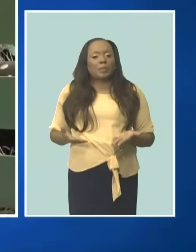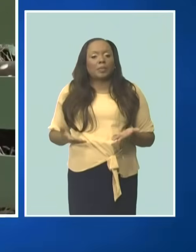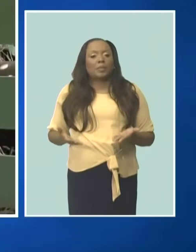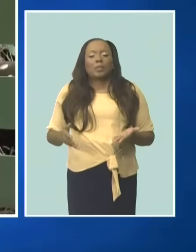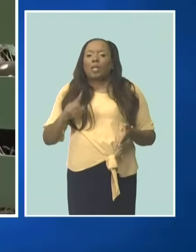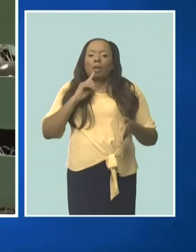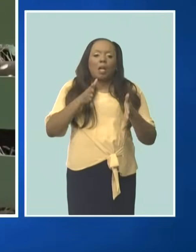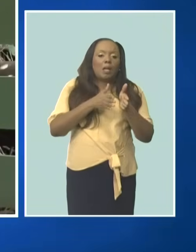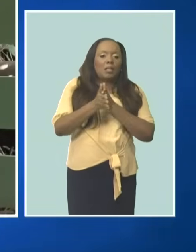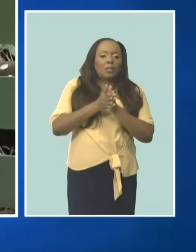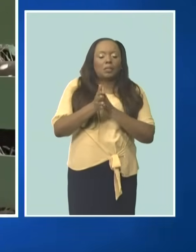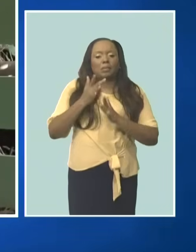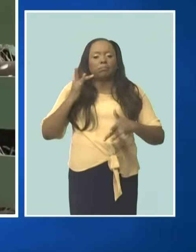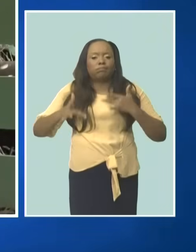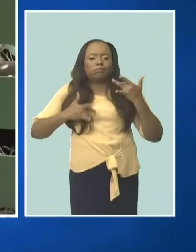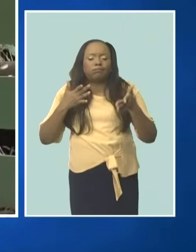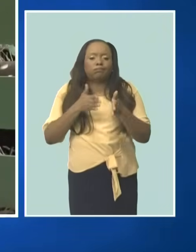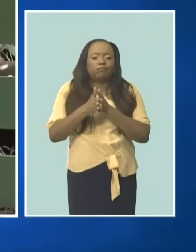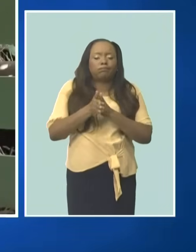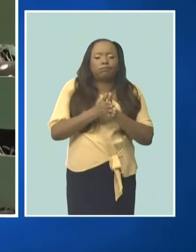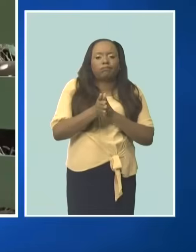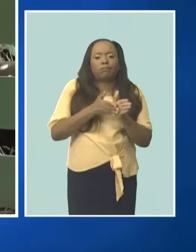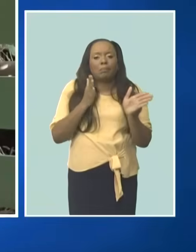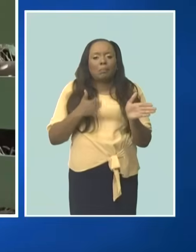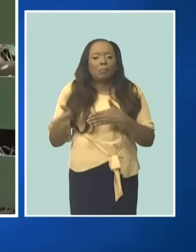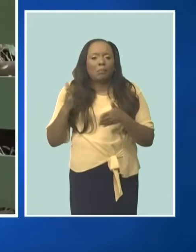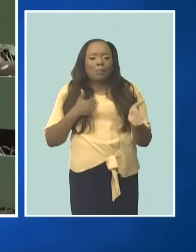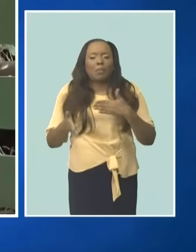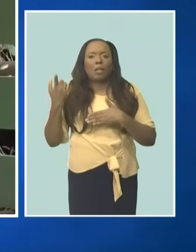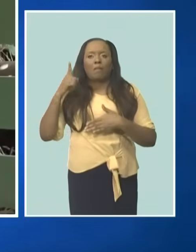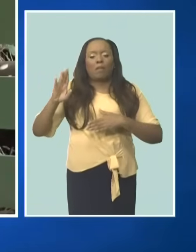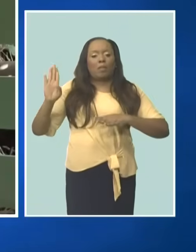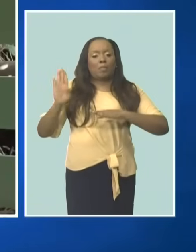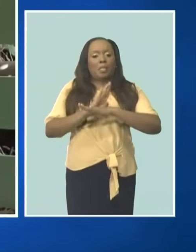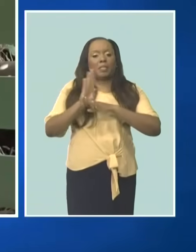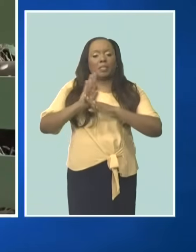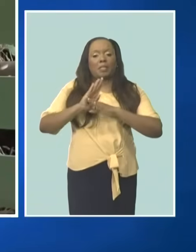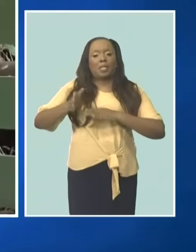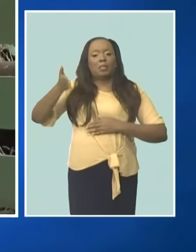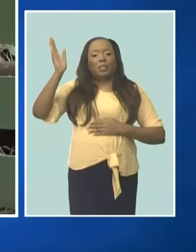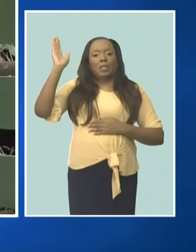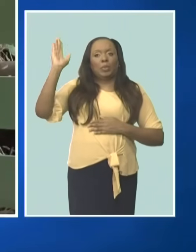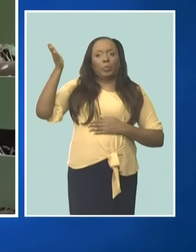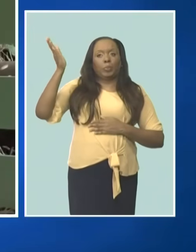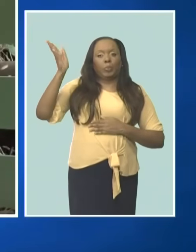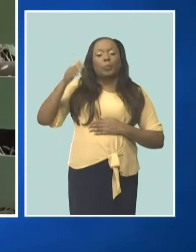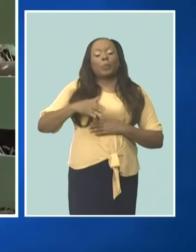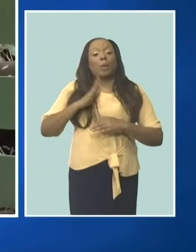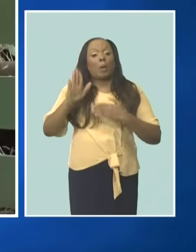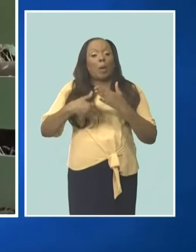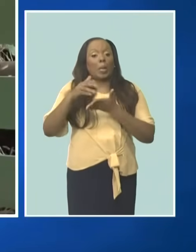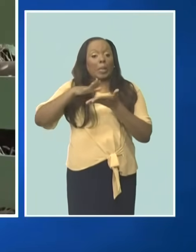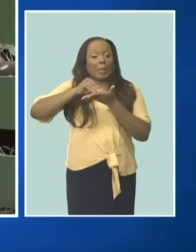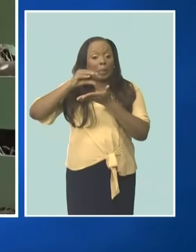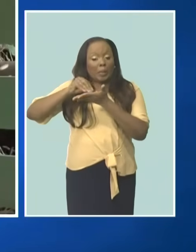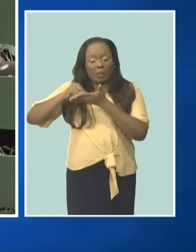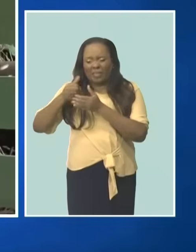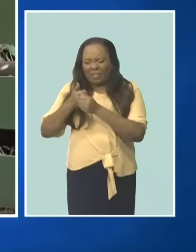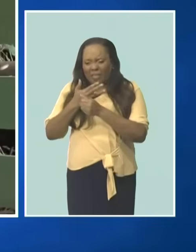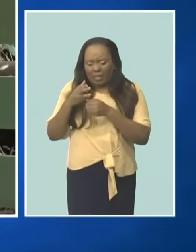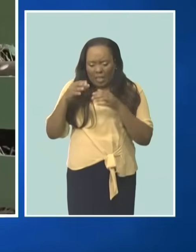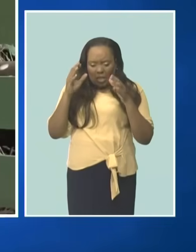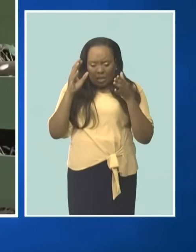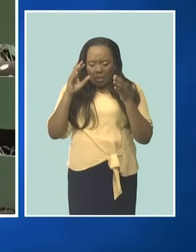looking forward now to them preparing for the business presentations. They've learned the business model canvas, all the elements